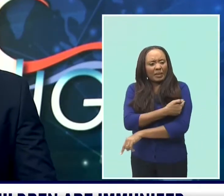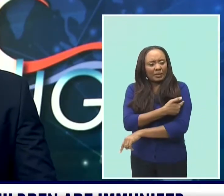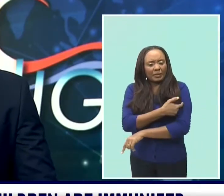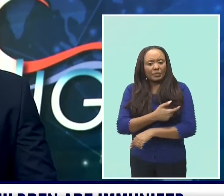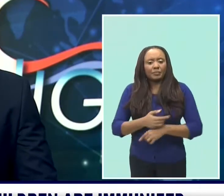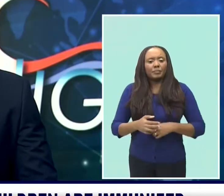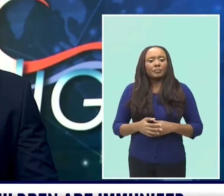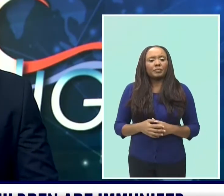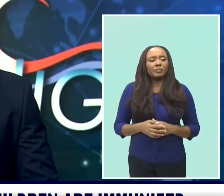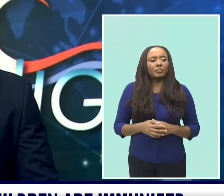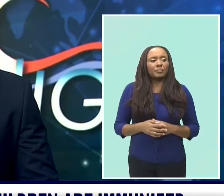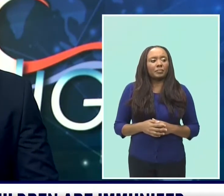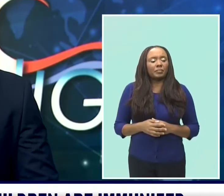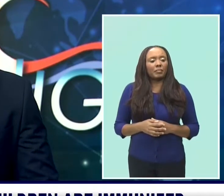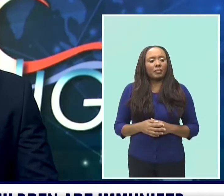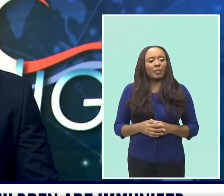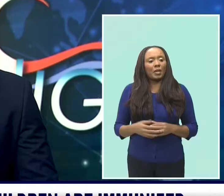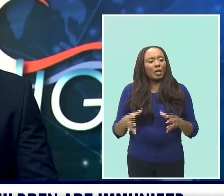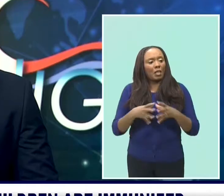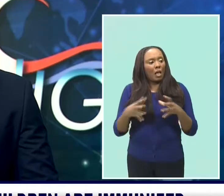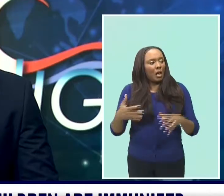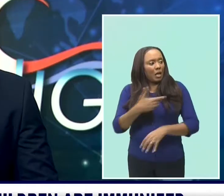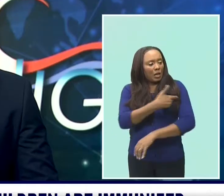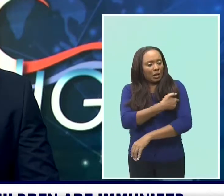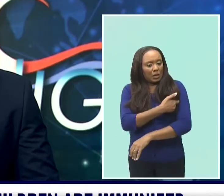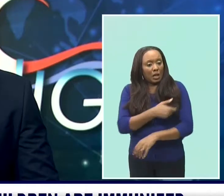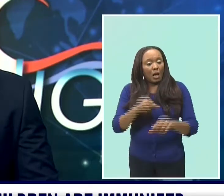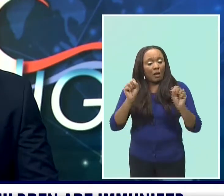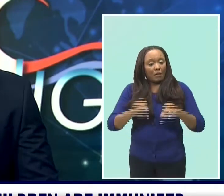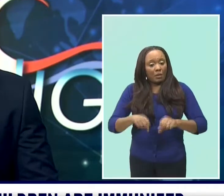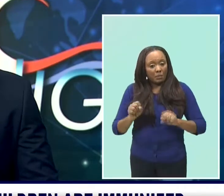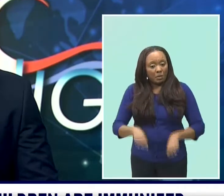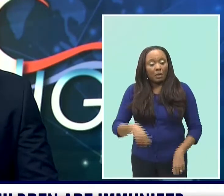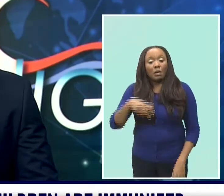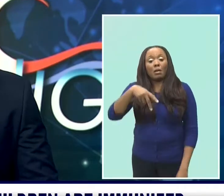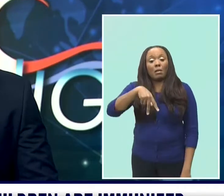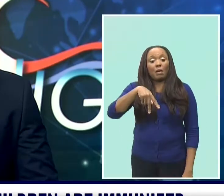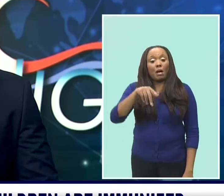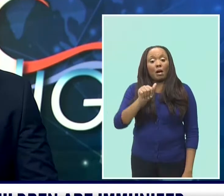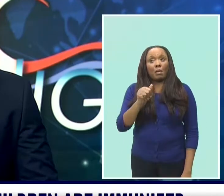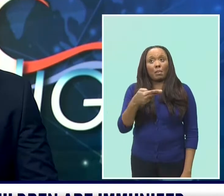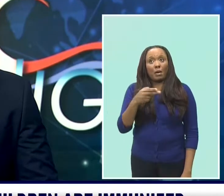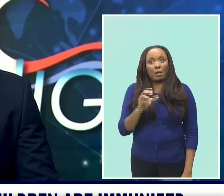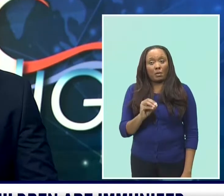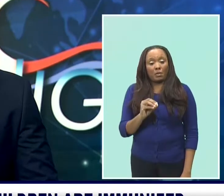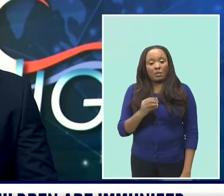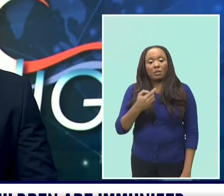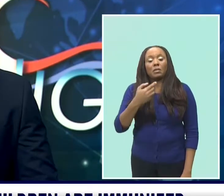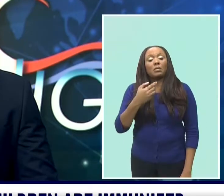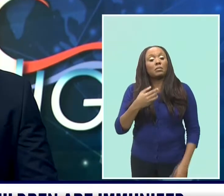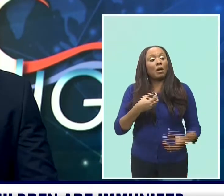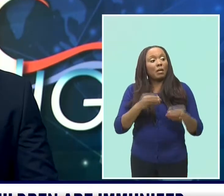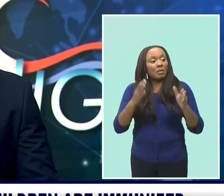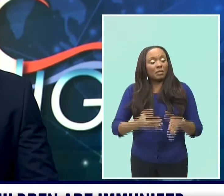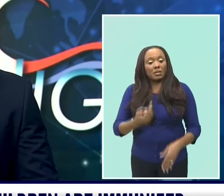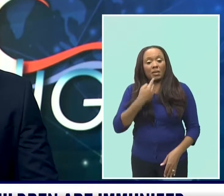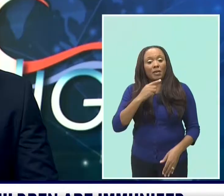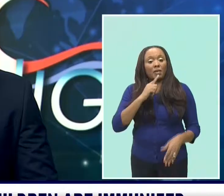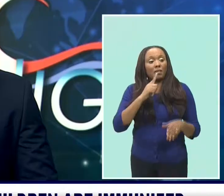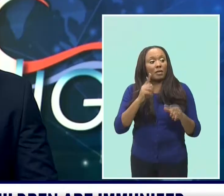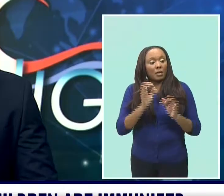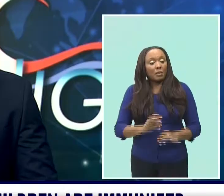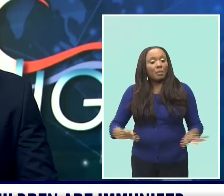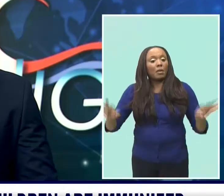to the high-quality vaccines that are made available by PAHO, the health officer says it's important that Barbados